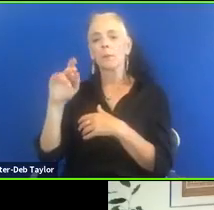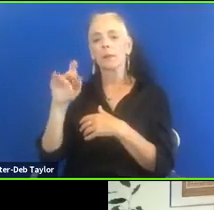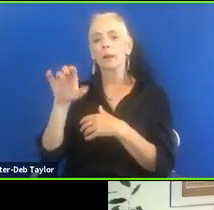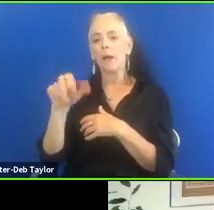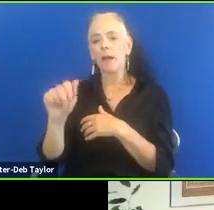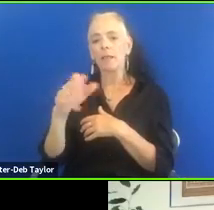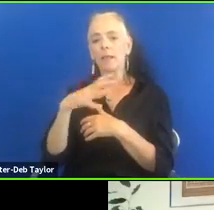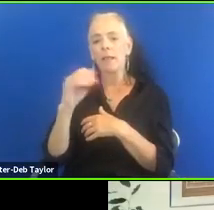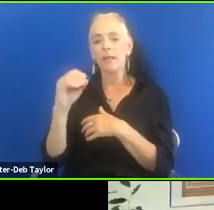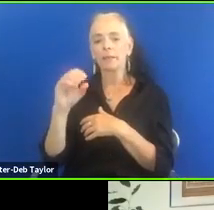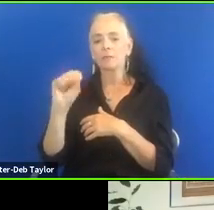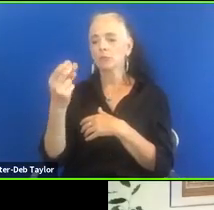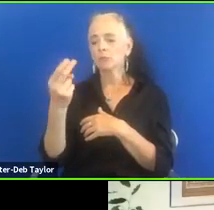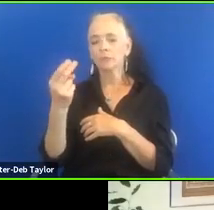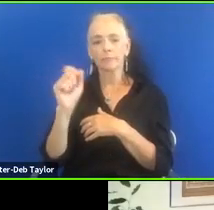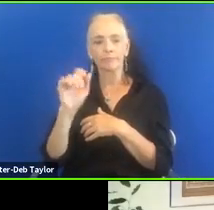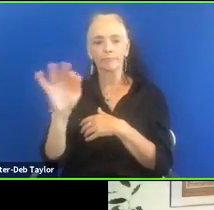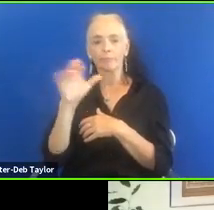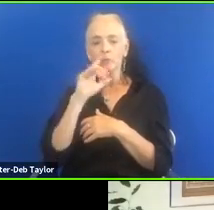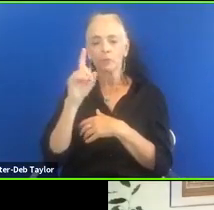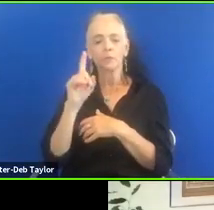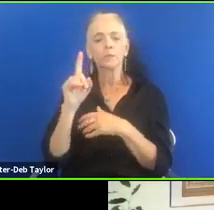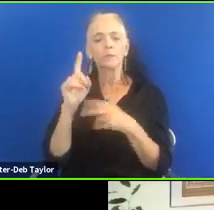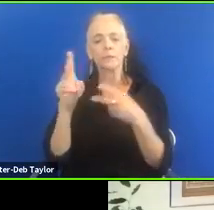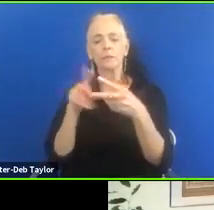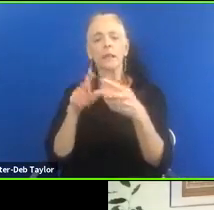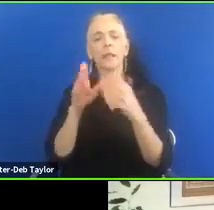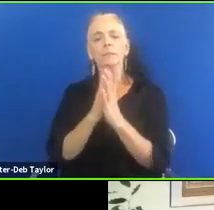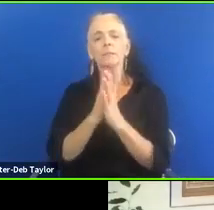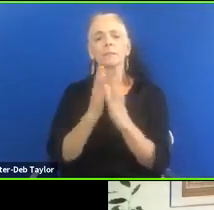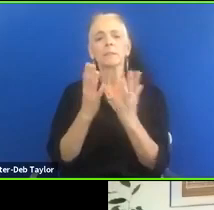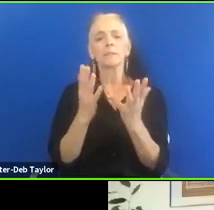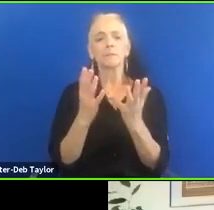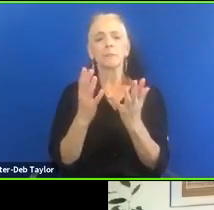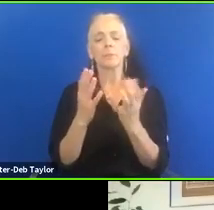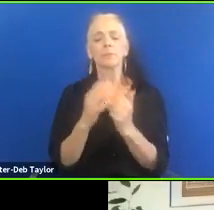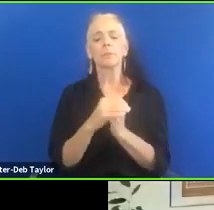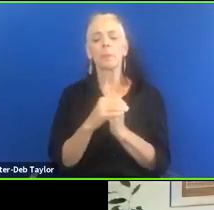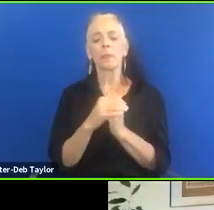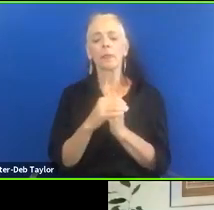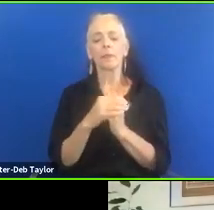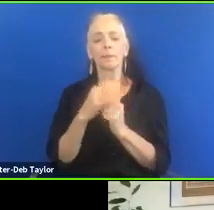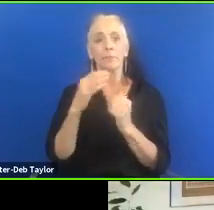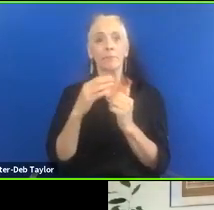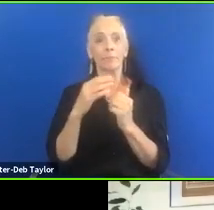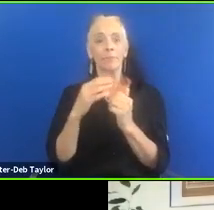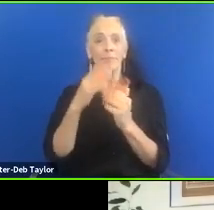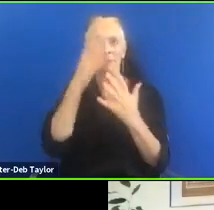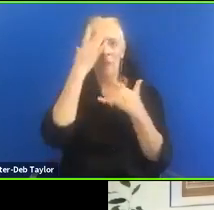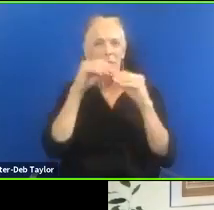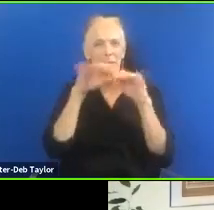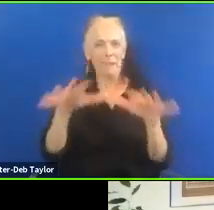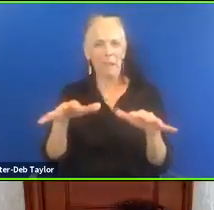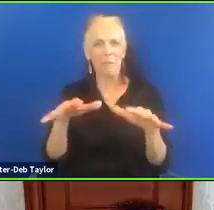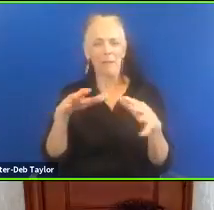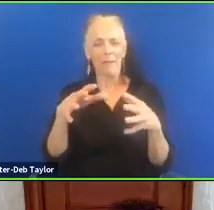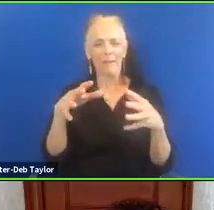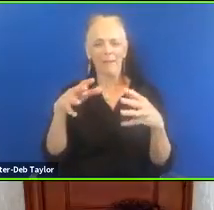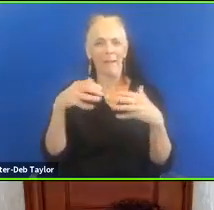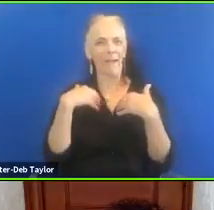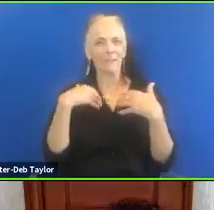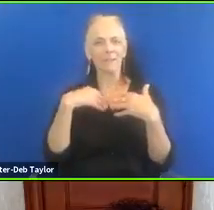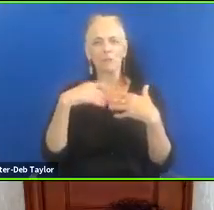Frudlich. Can you talk more about navigating the contradictions of this pandemic, where communities of color have deep